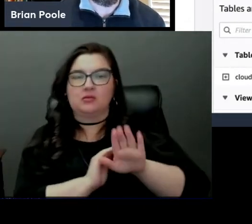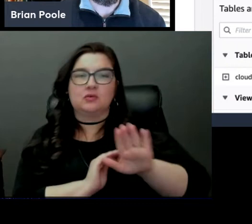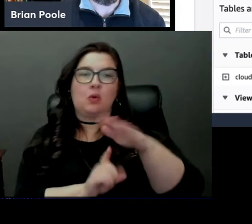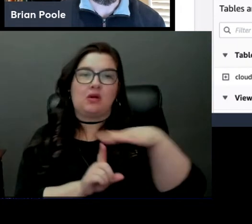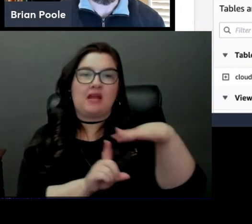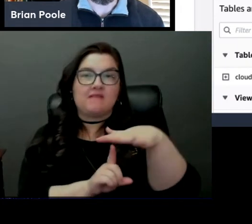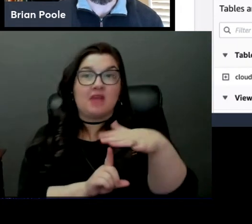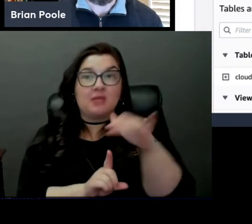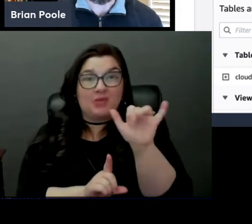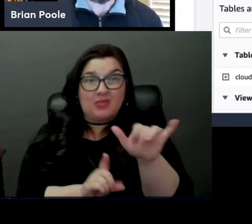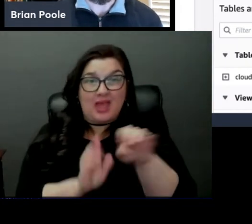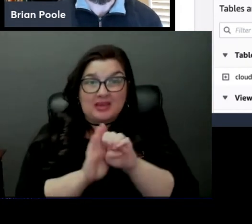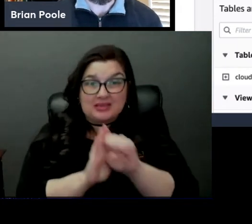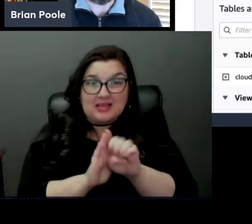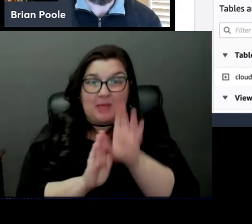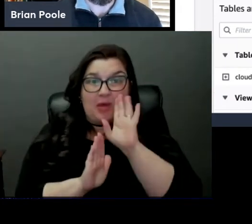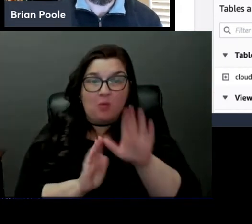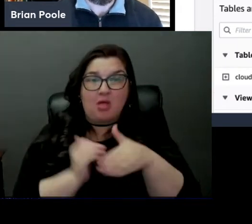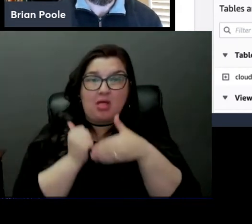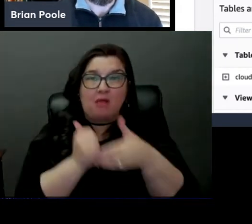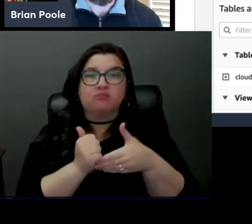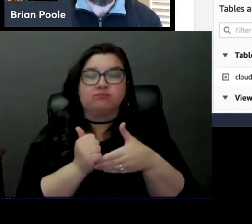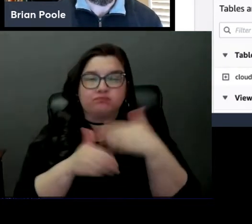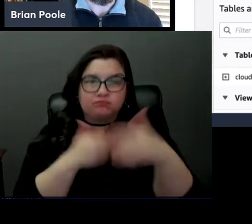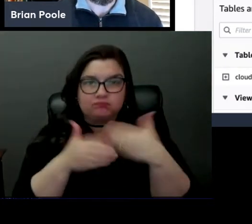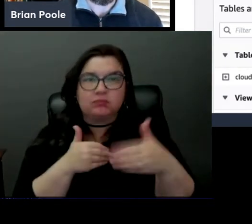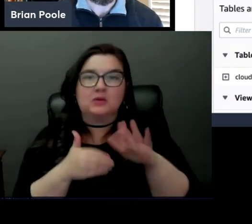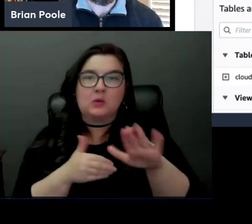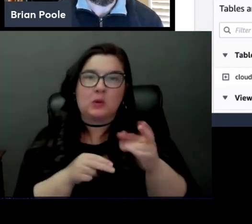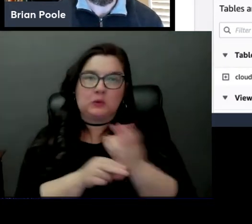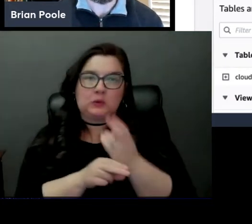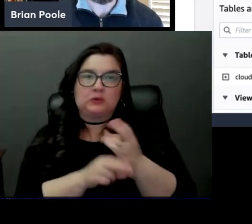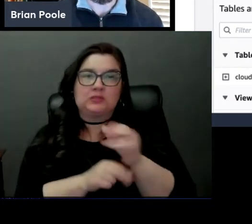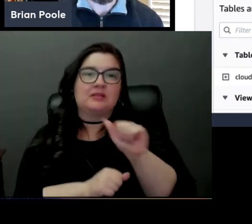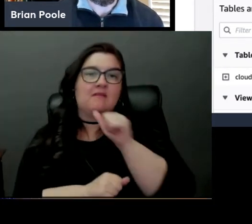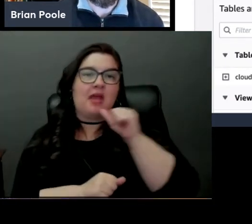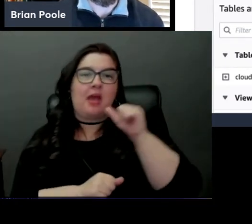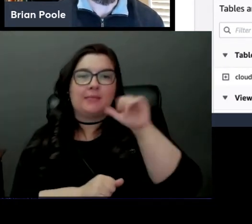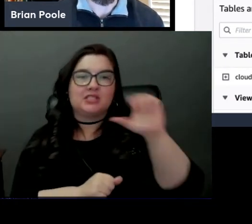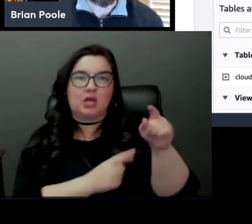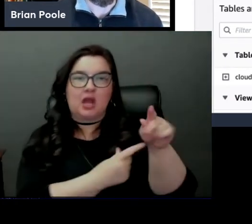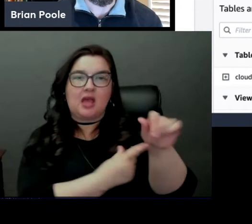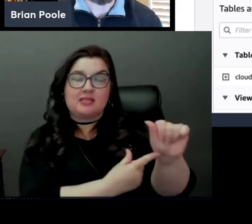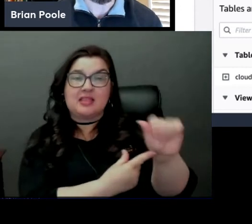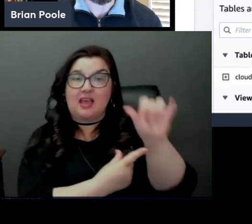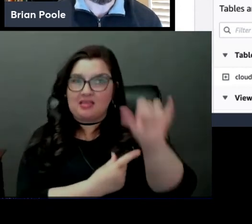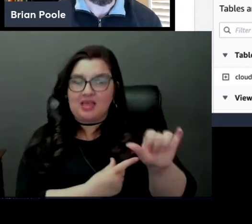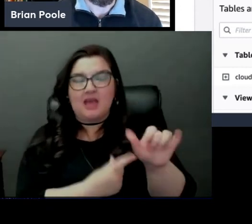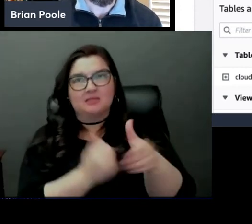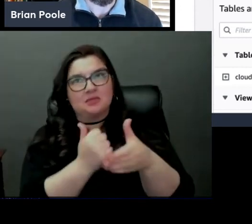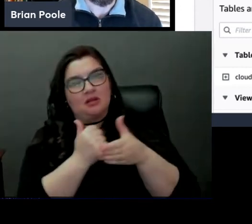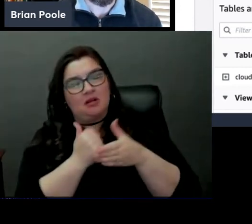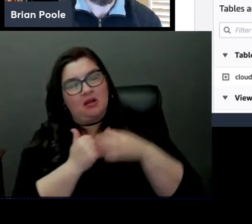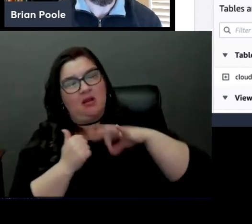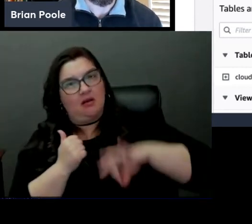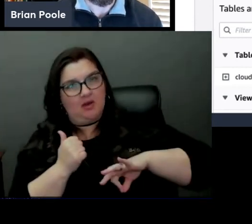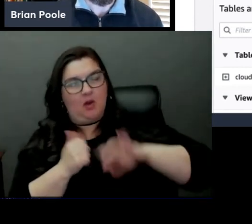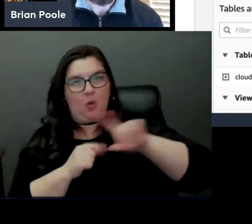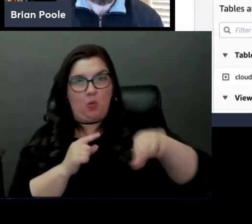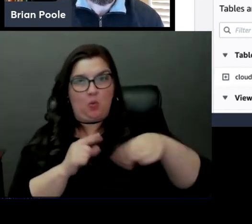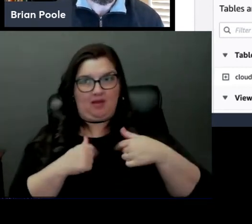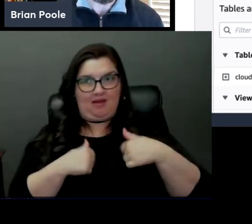accelerate your usage of Amazon Athena, and has been really handy for me when I was learning that as well.